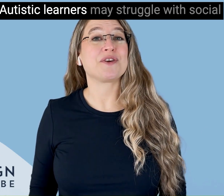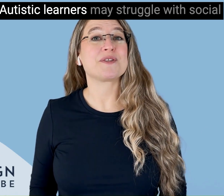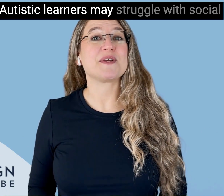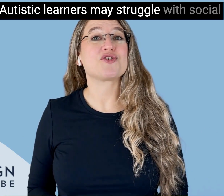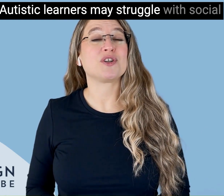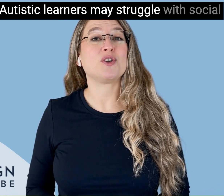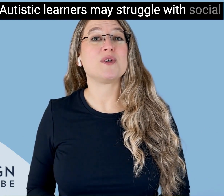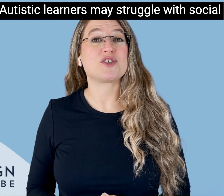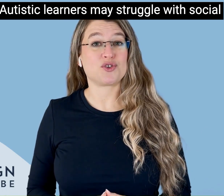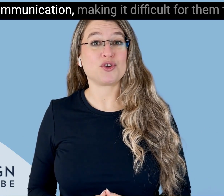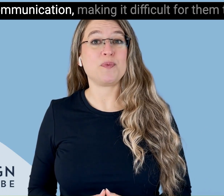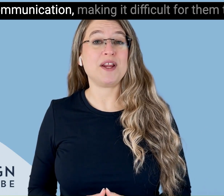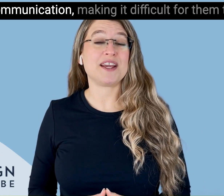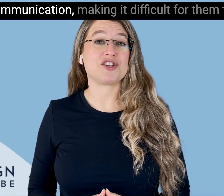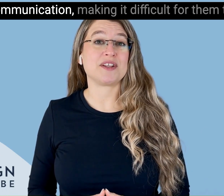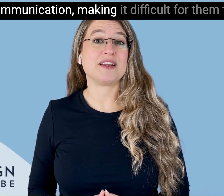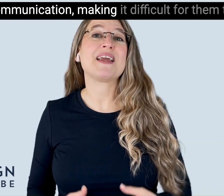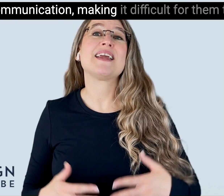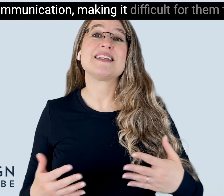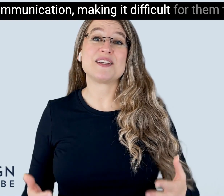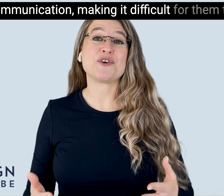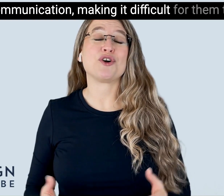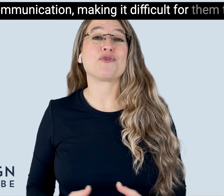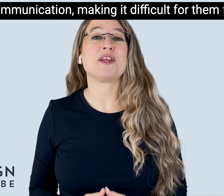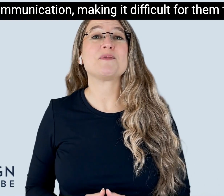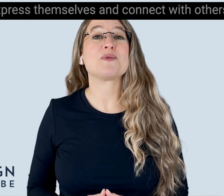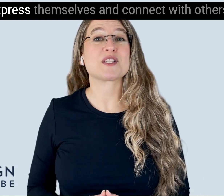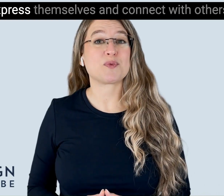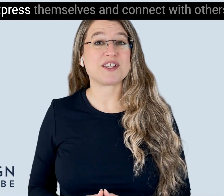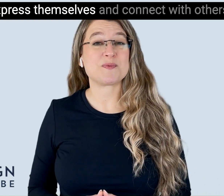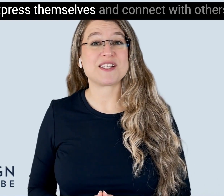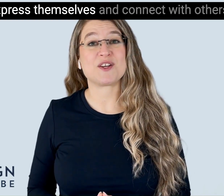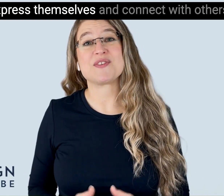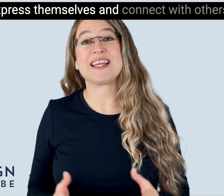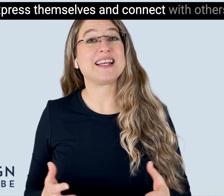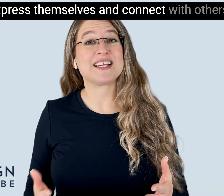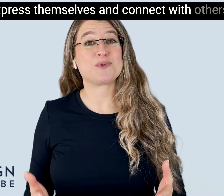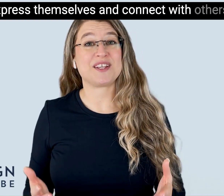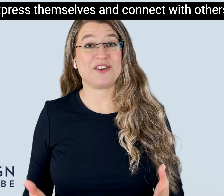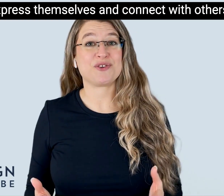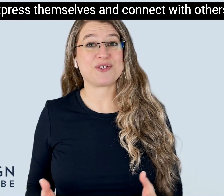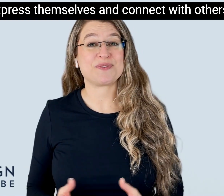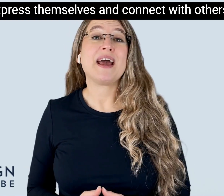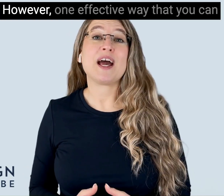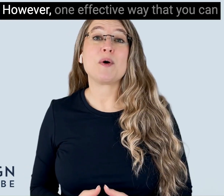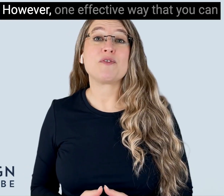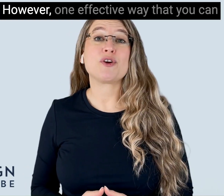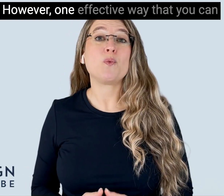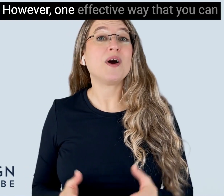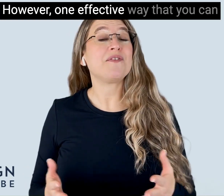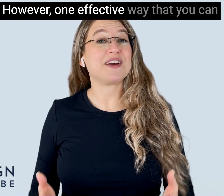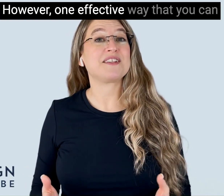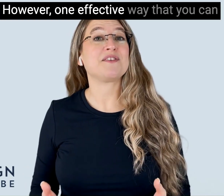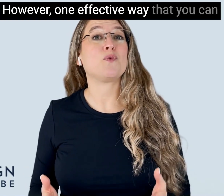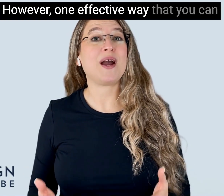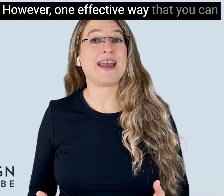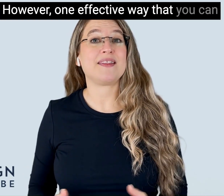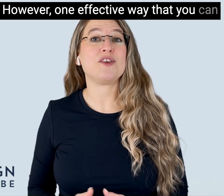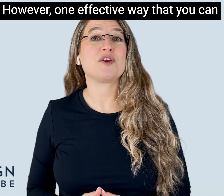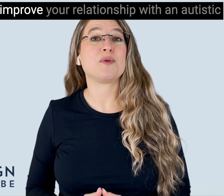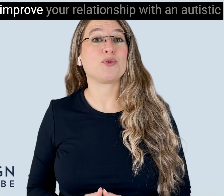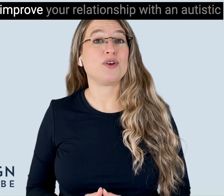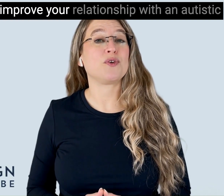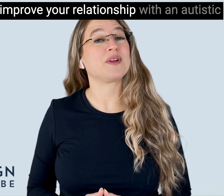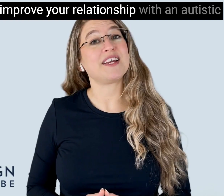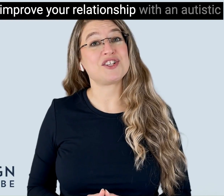Autistic learners may struggle with social communication, making it difficult for them to express themselves and connect with others. However, one effective way